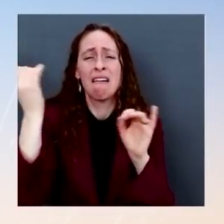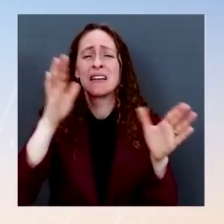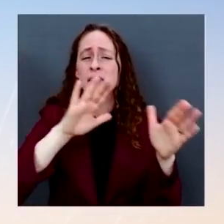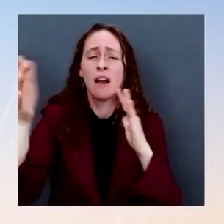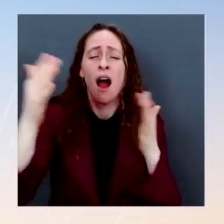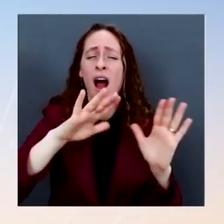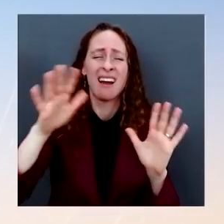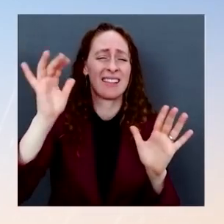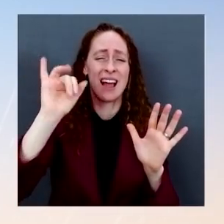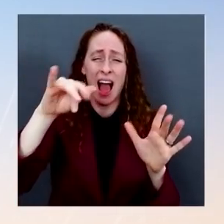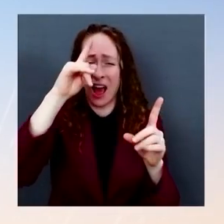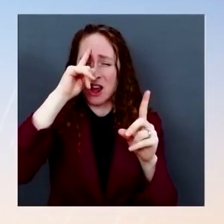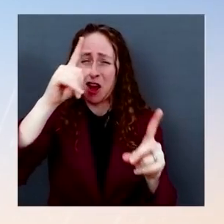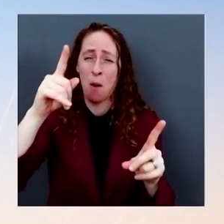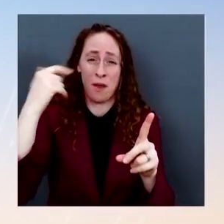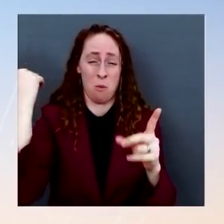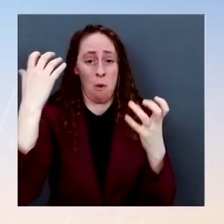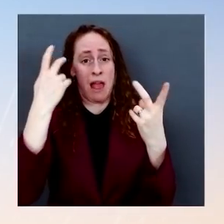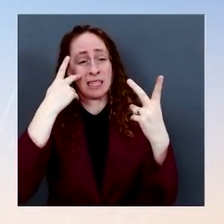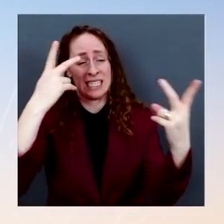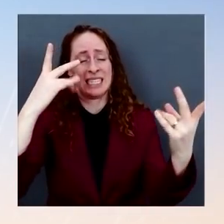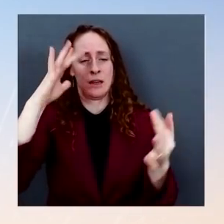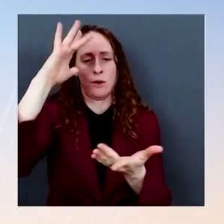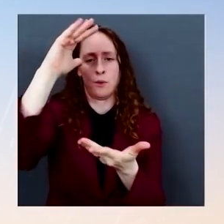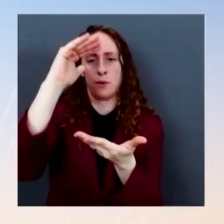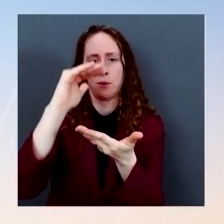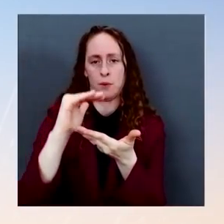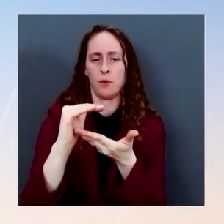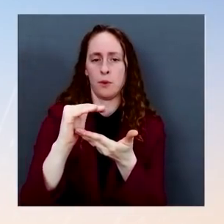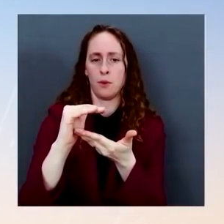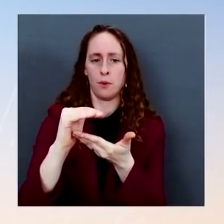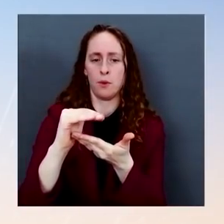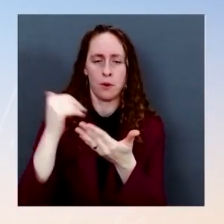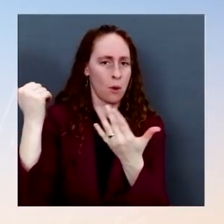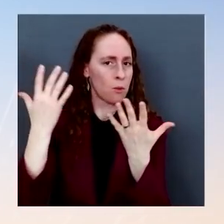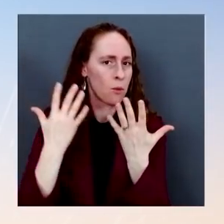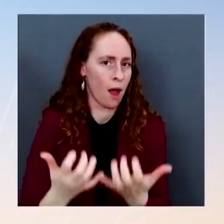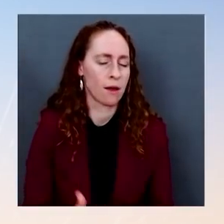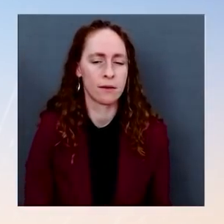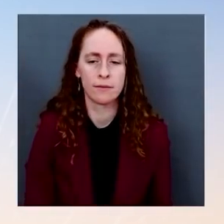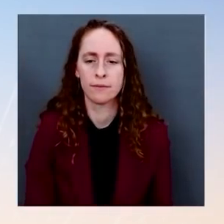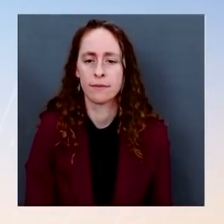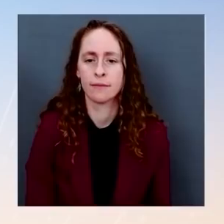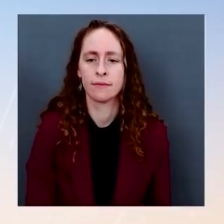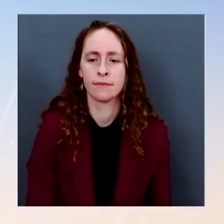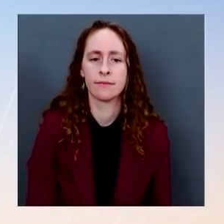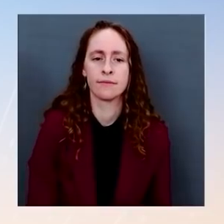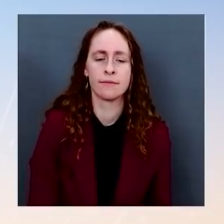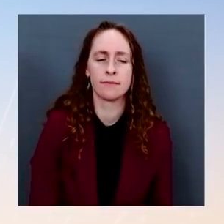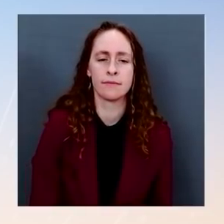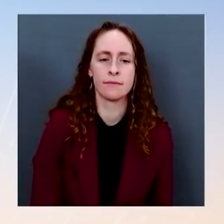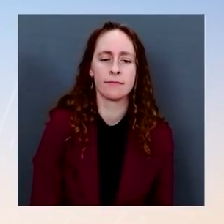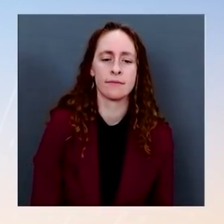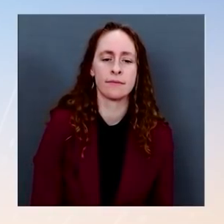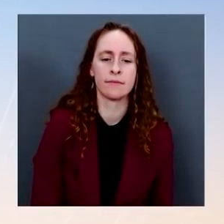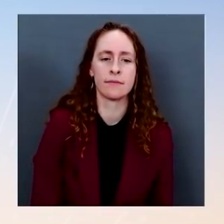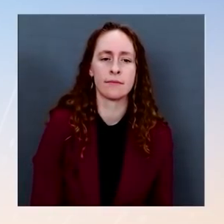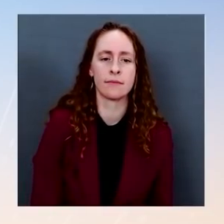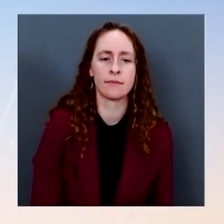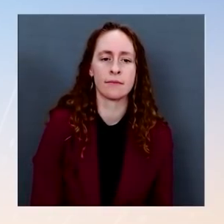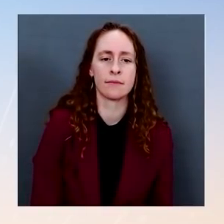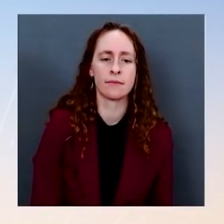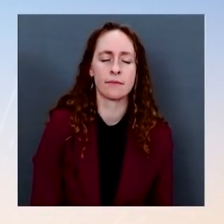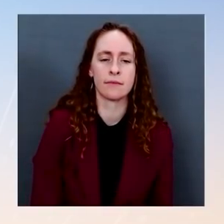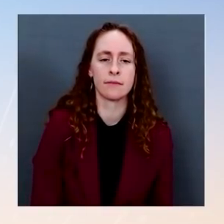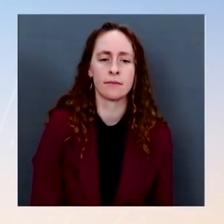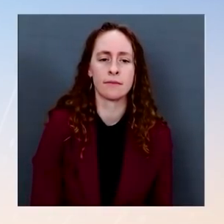about the Defense Production Act being mm-hmm. used to boost tests. Yep. And that there's going to be some conversation tomorrow about increasing use of